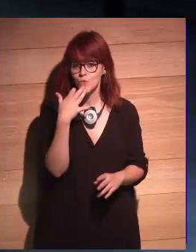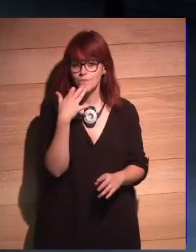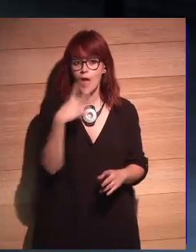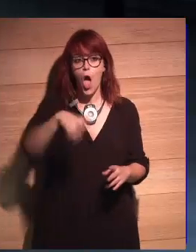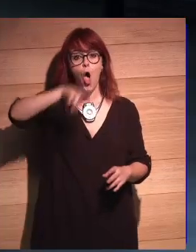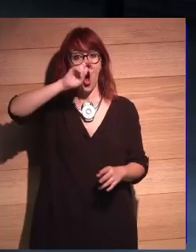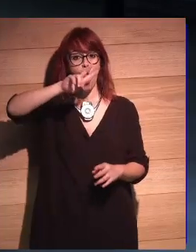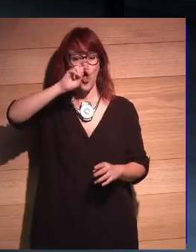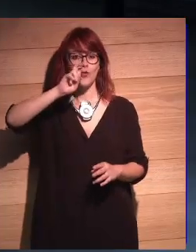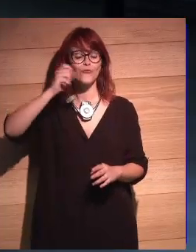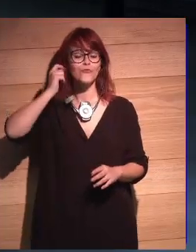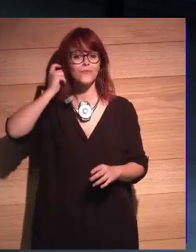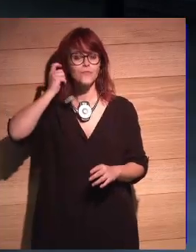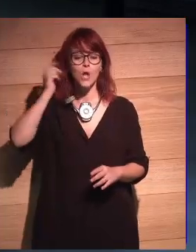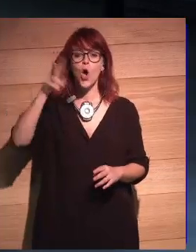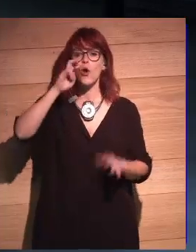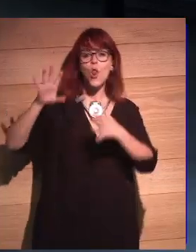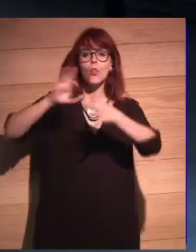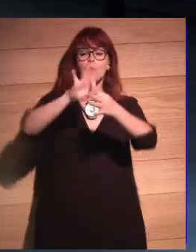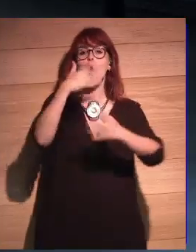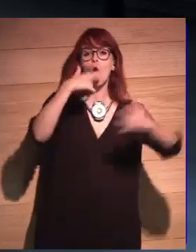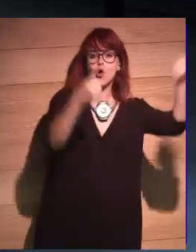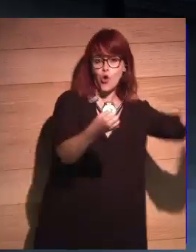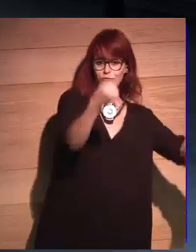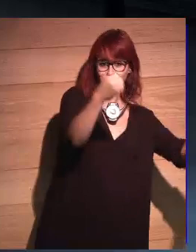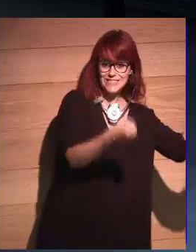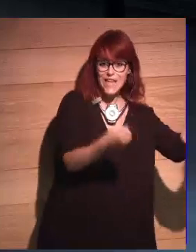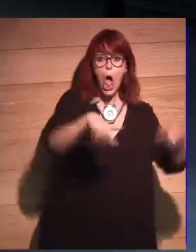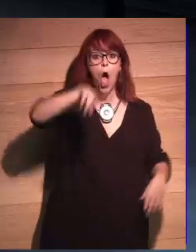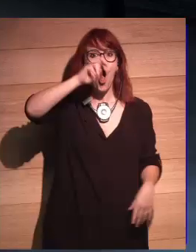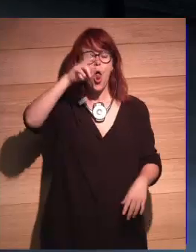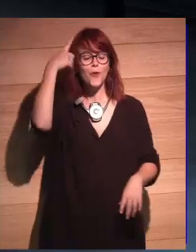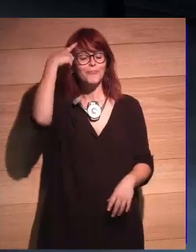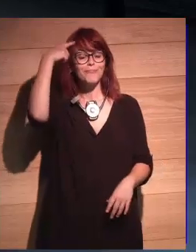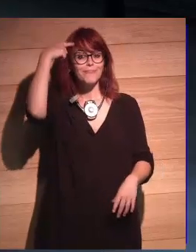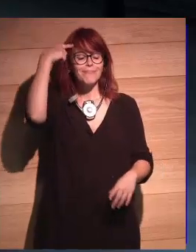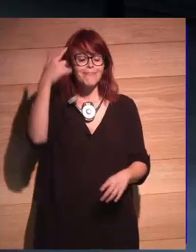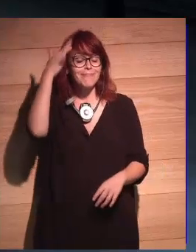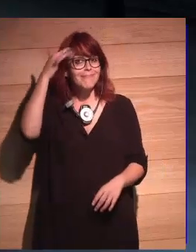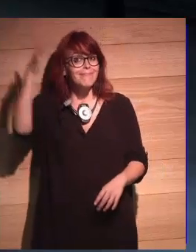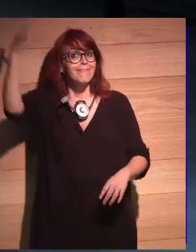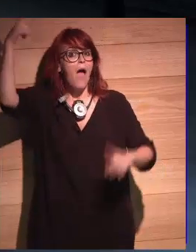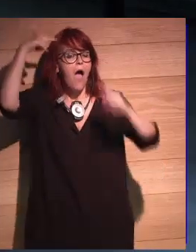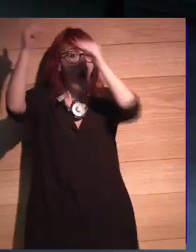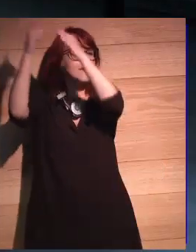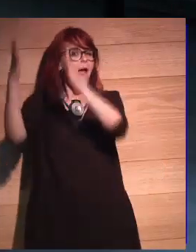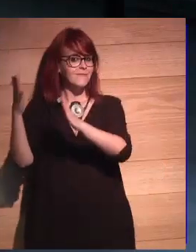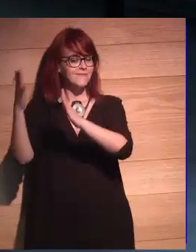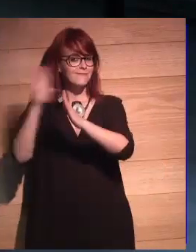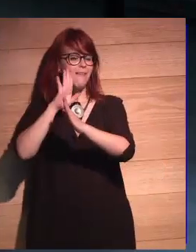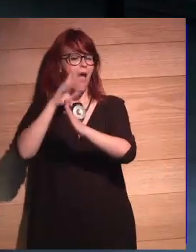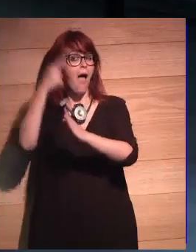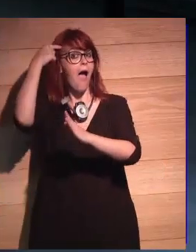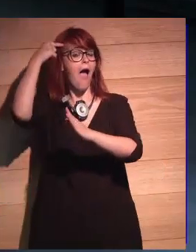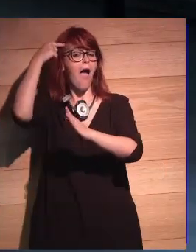kind of new home smell. It just is a certain smell, and it starts to invoke memories. The reason